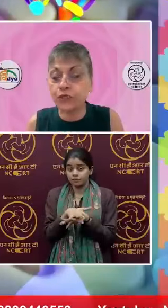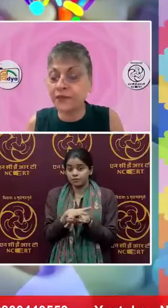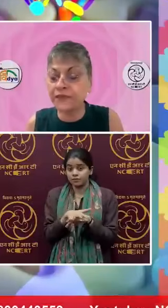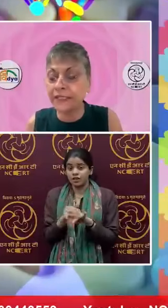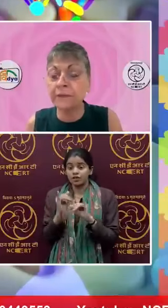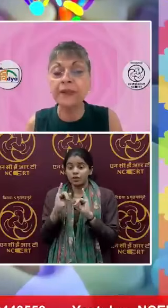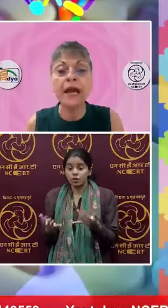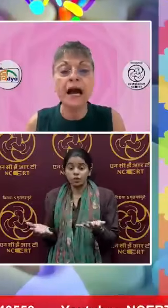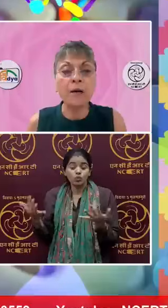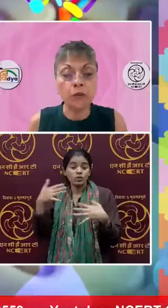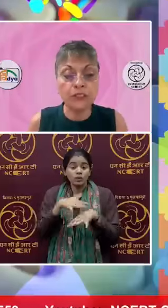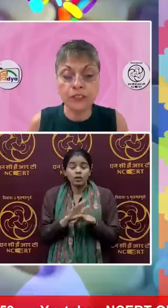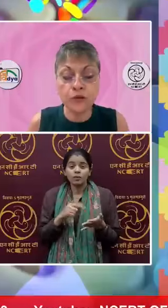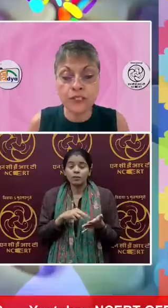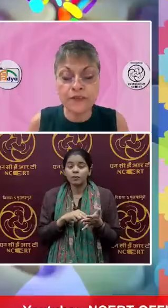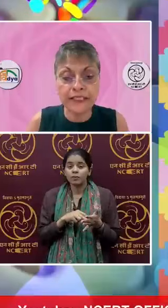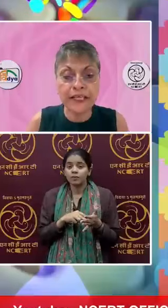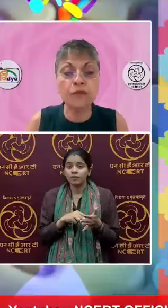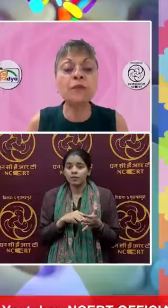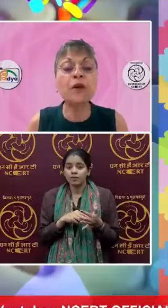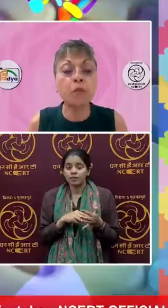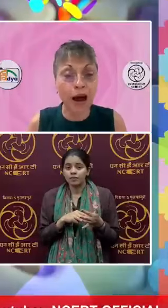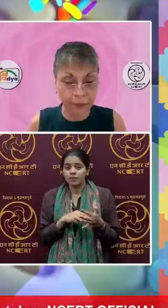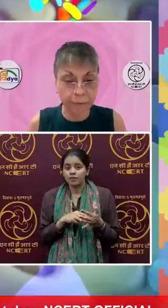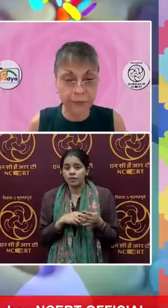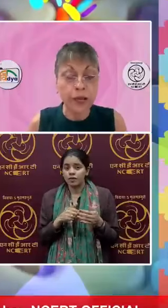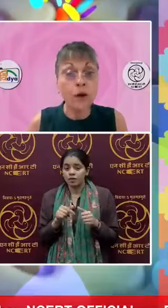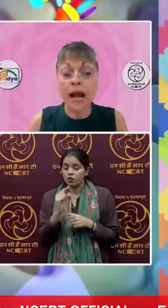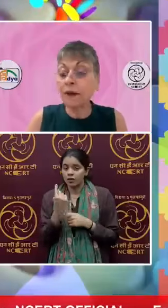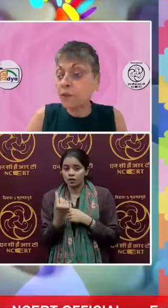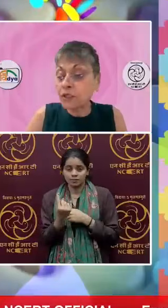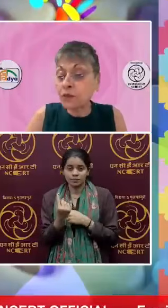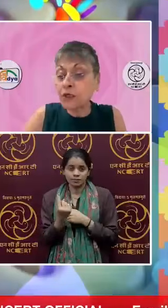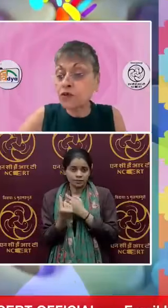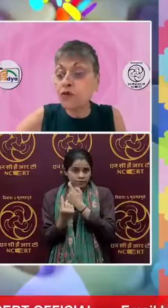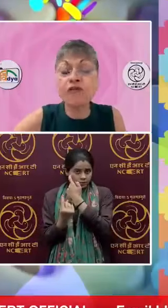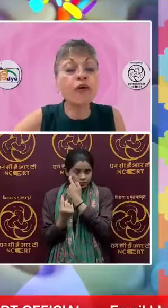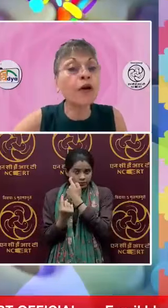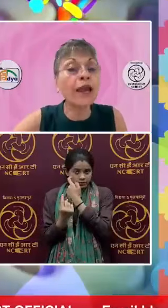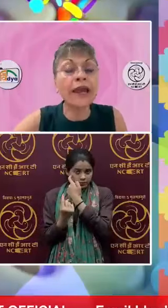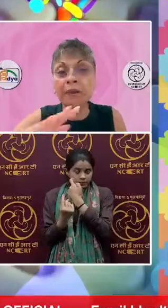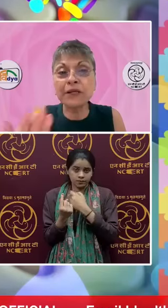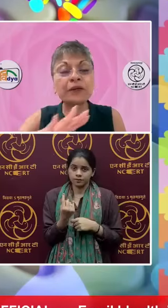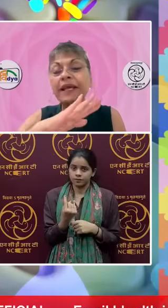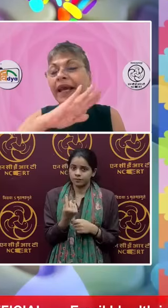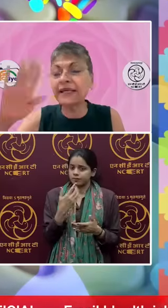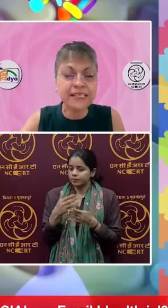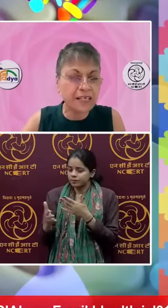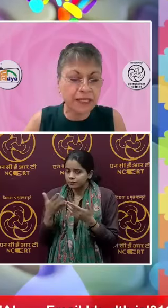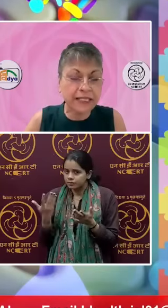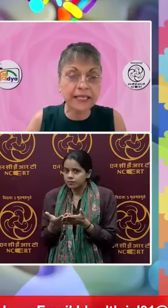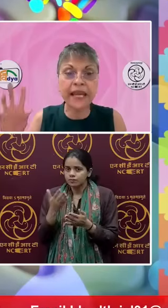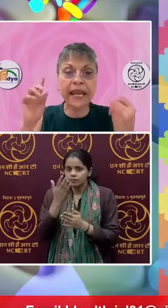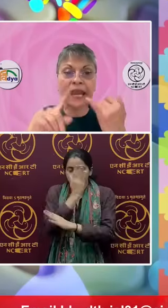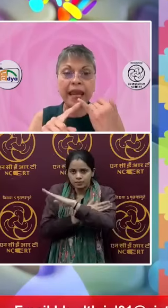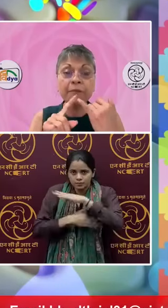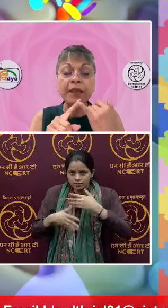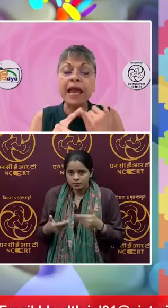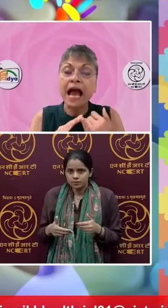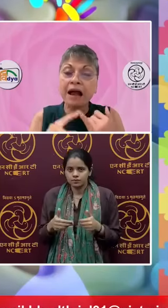most inclusive setting? A most inclusive setting would be one, which would be for anybody with any